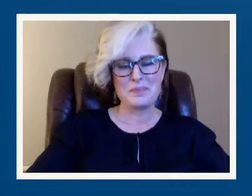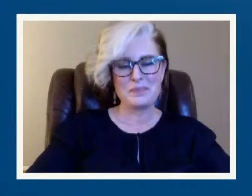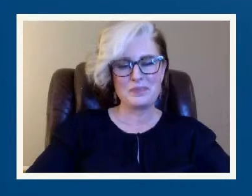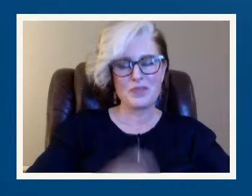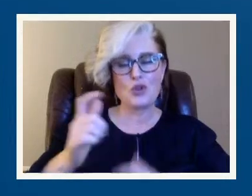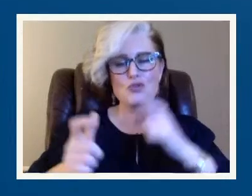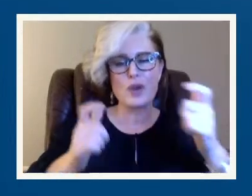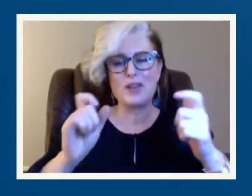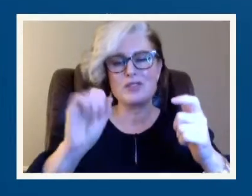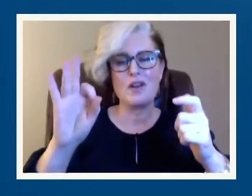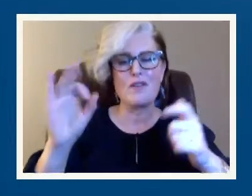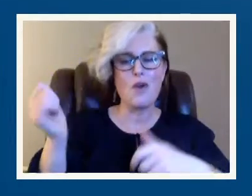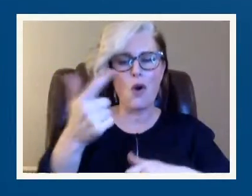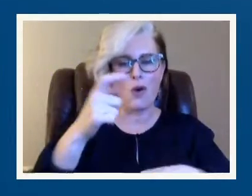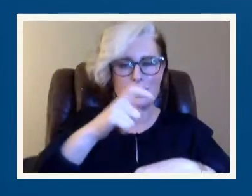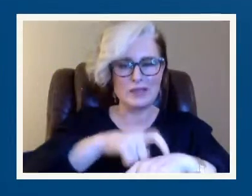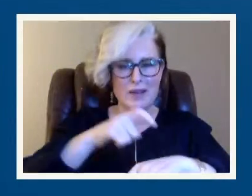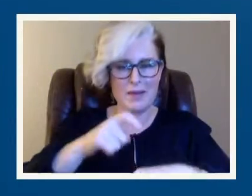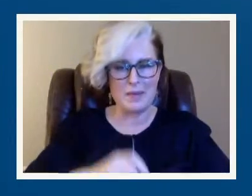So,